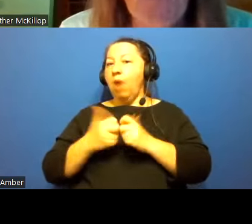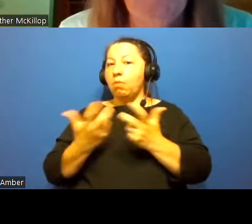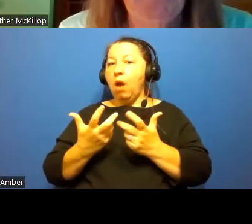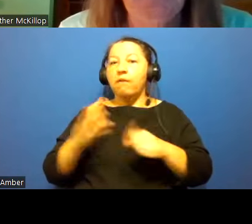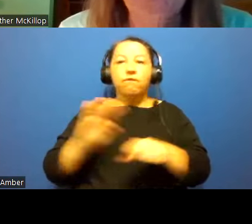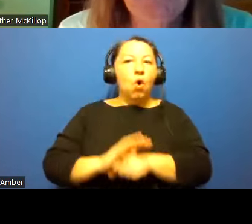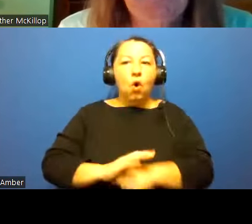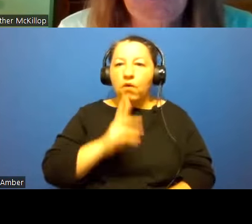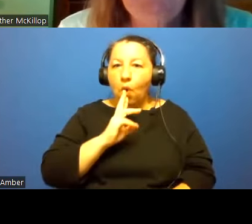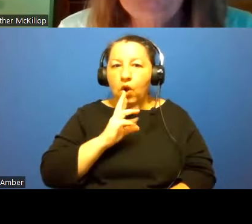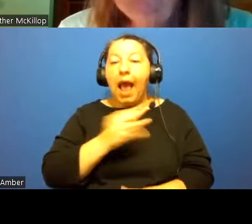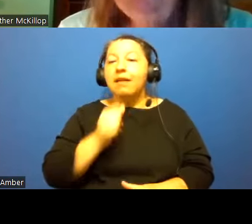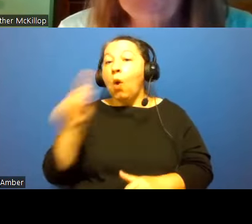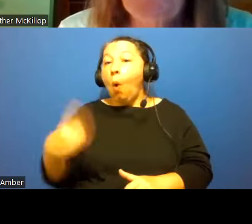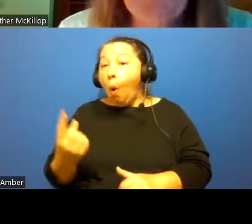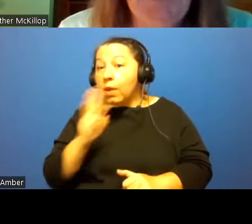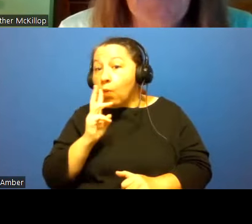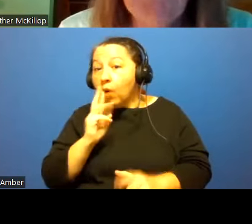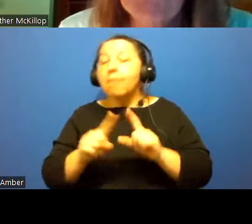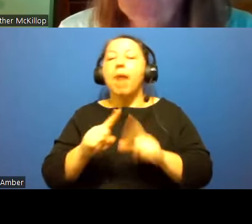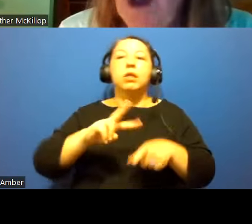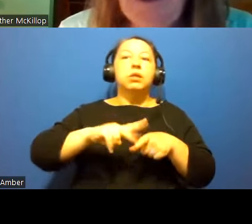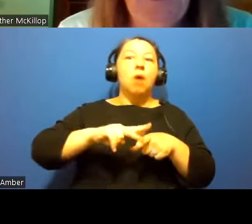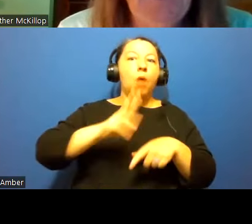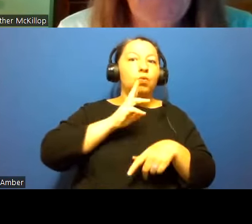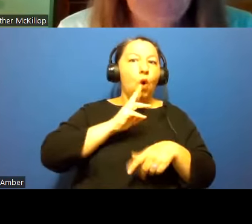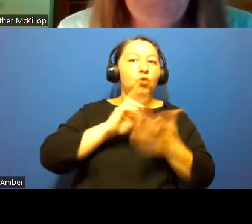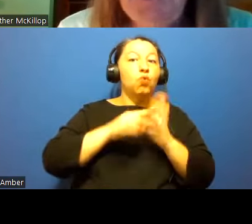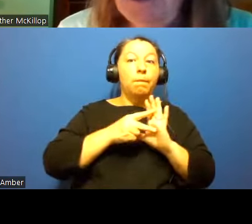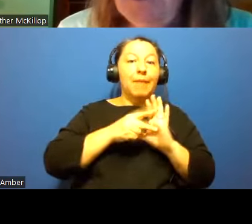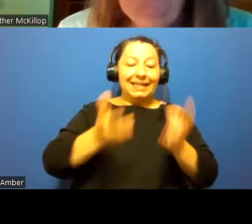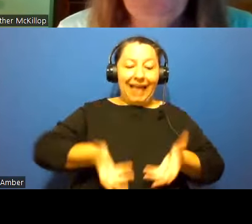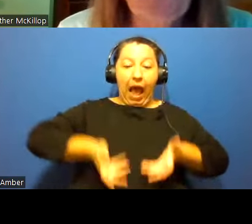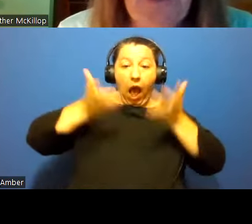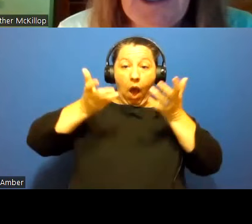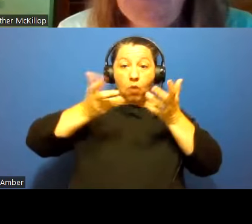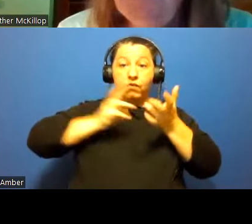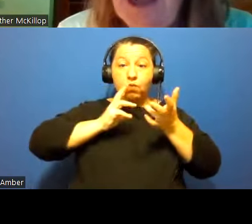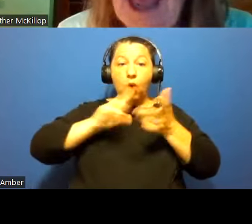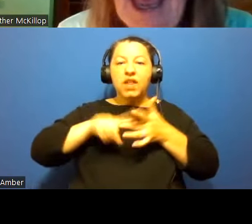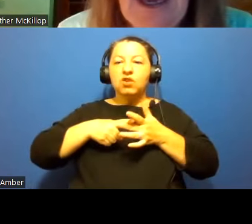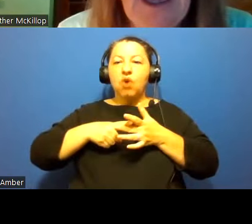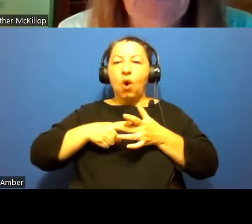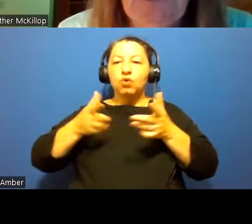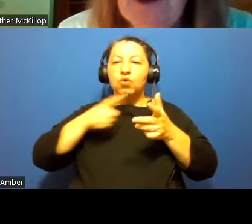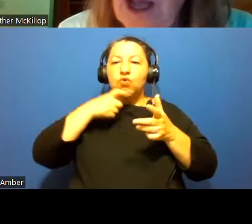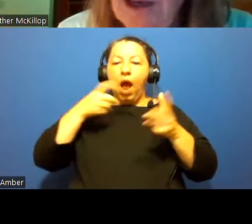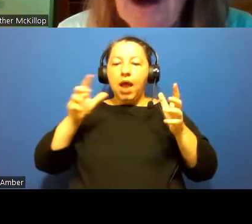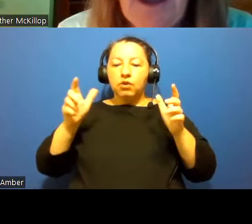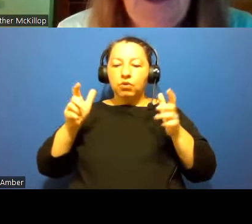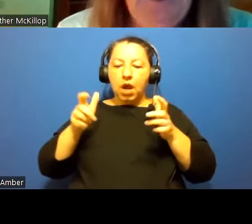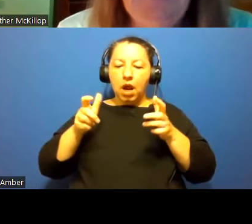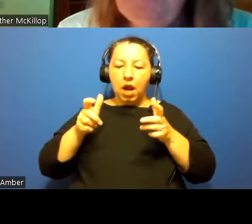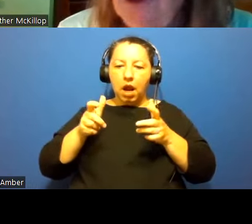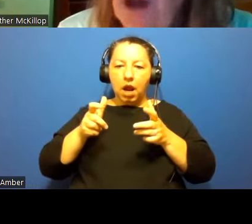salt waterlogged. And as soon as you bring them out of the water, they begin to shrink and decay and turn